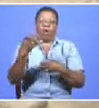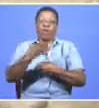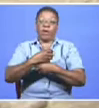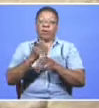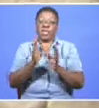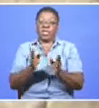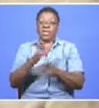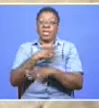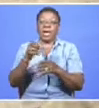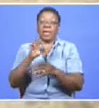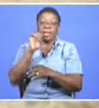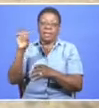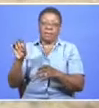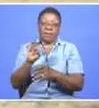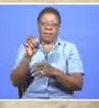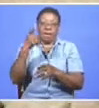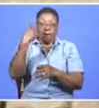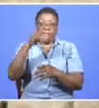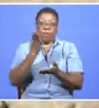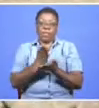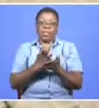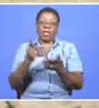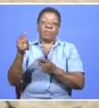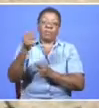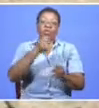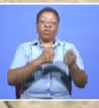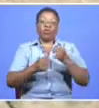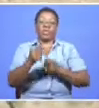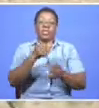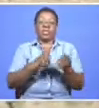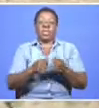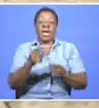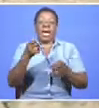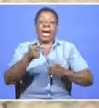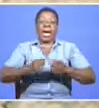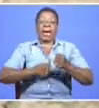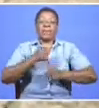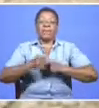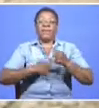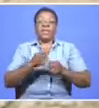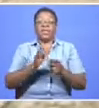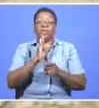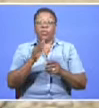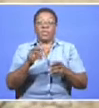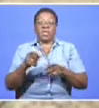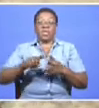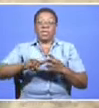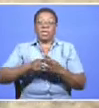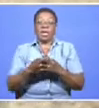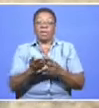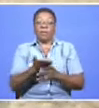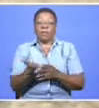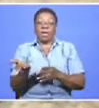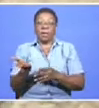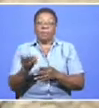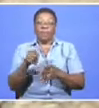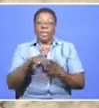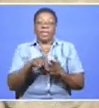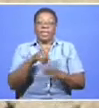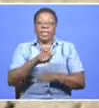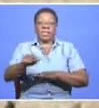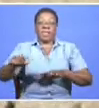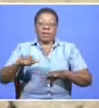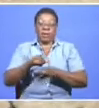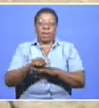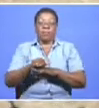and even for some tourist activities to be established in this area.